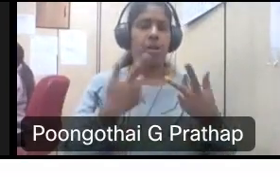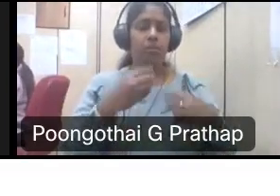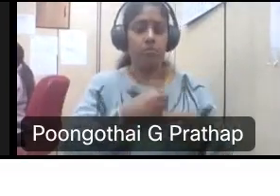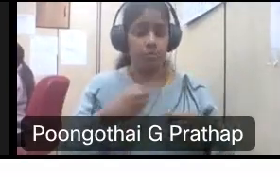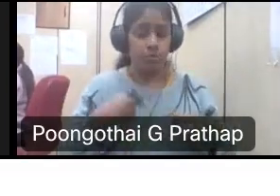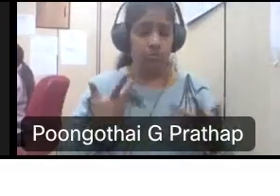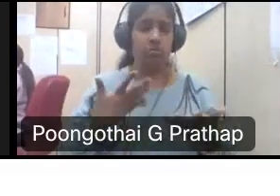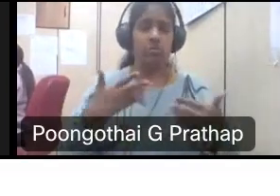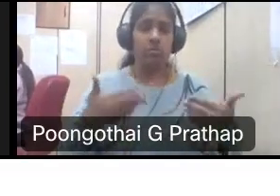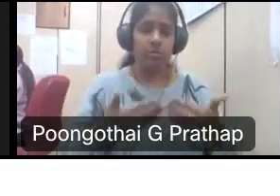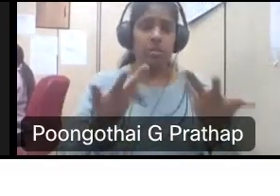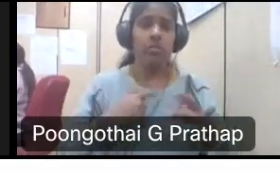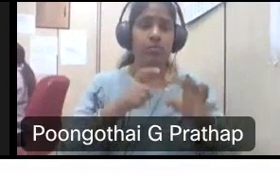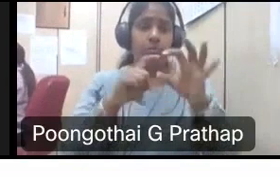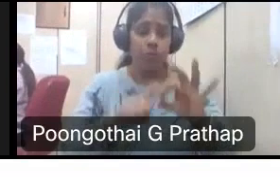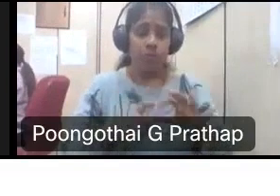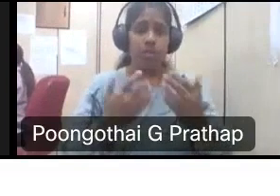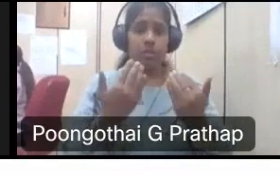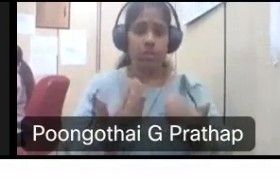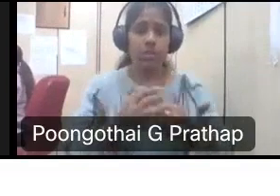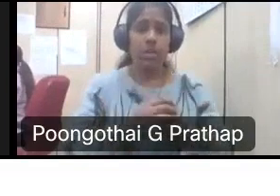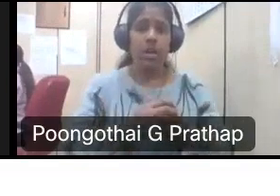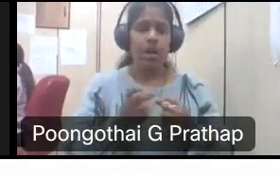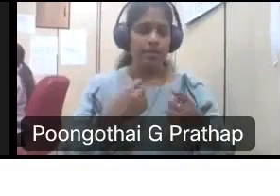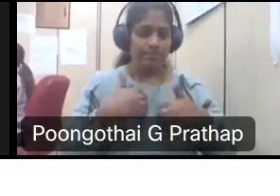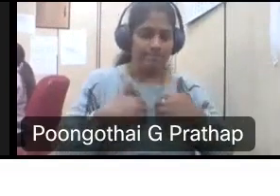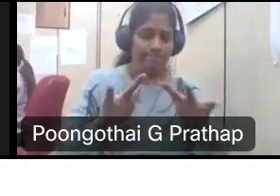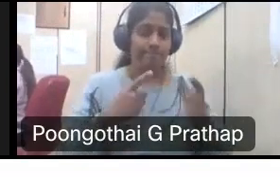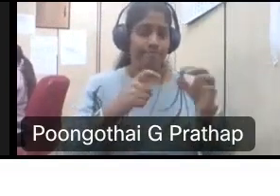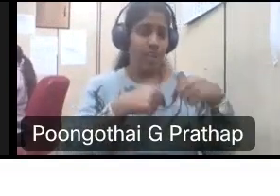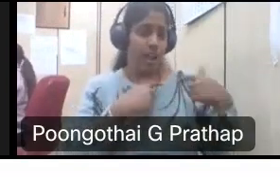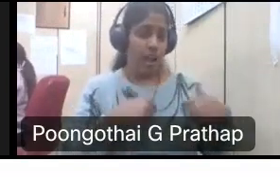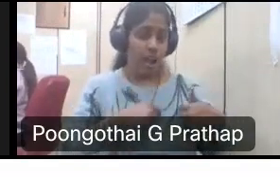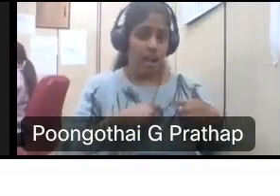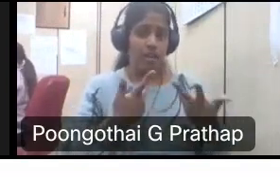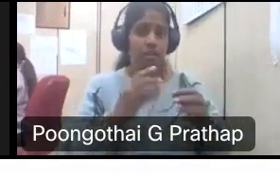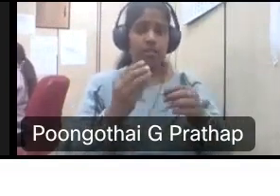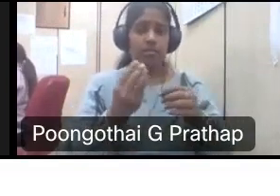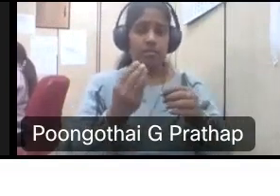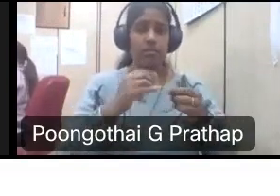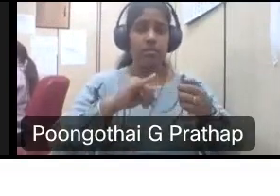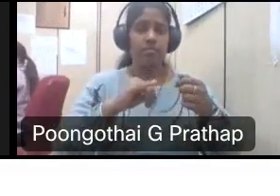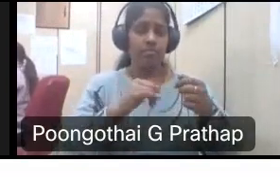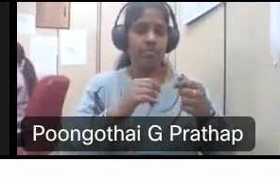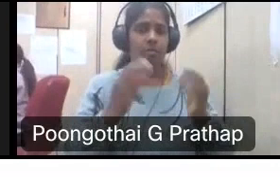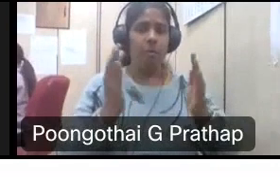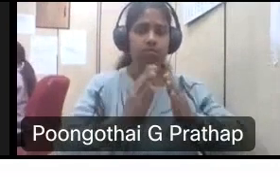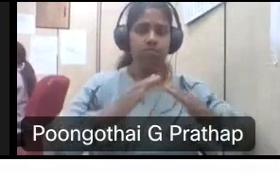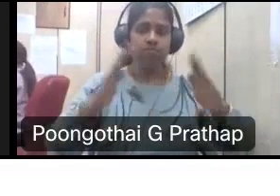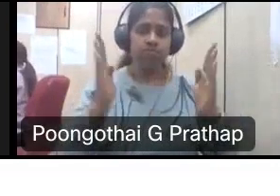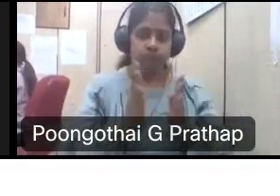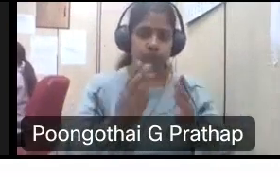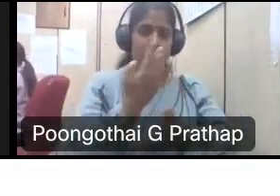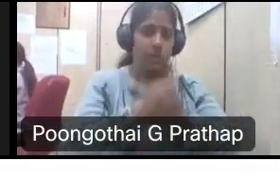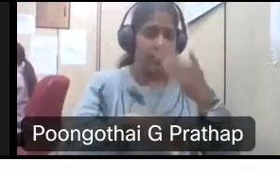I have taken the more interest in this particular subset of children, because they so many